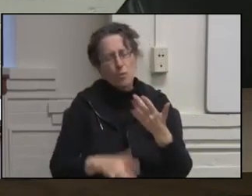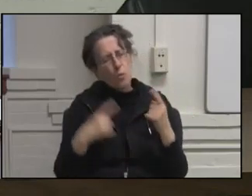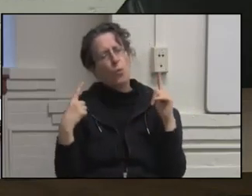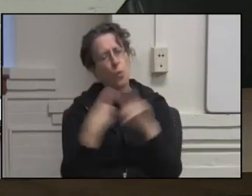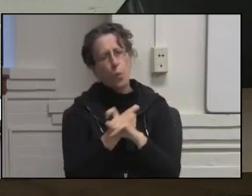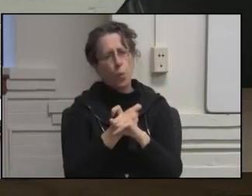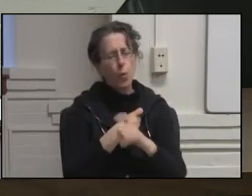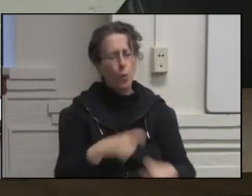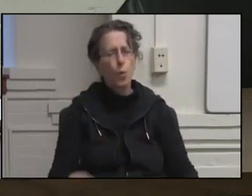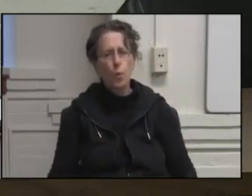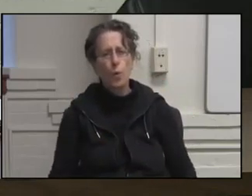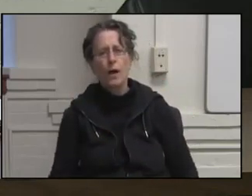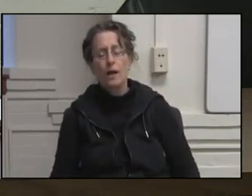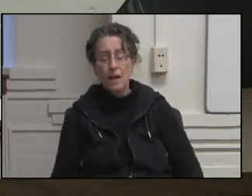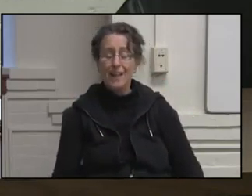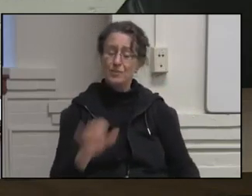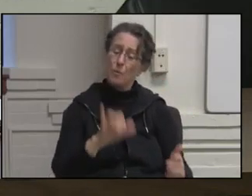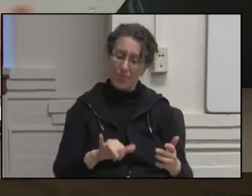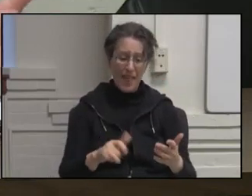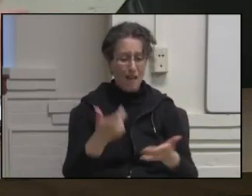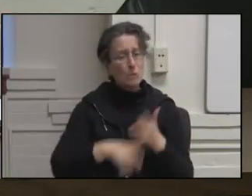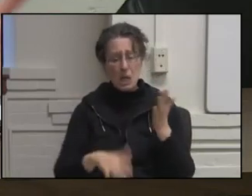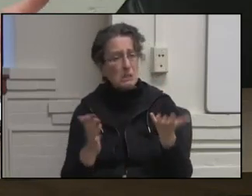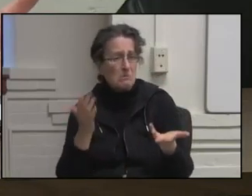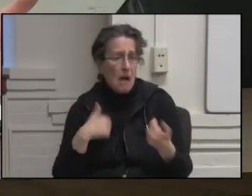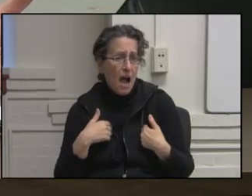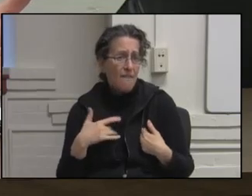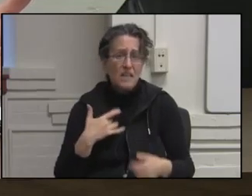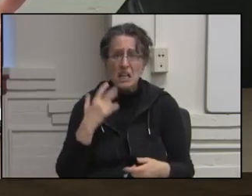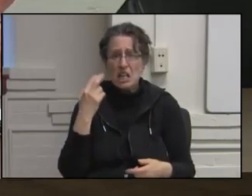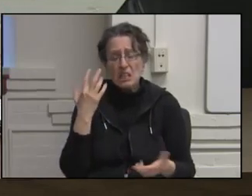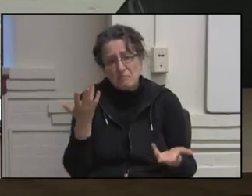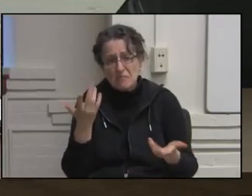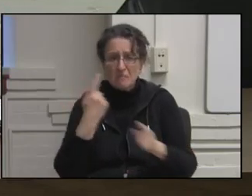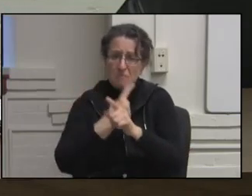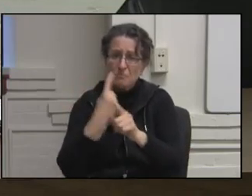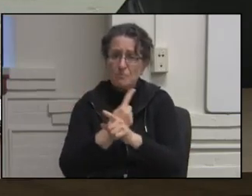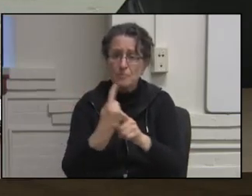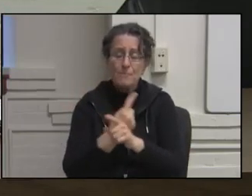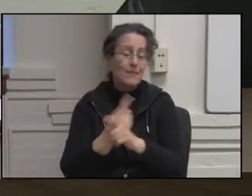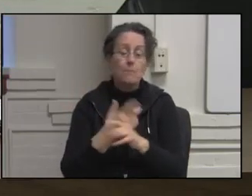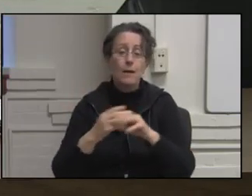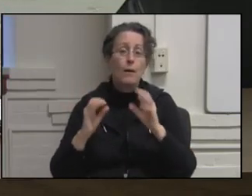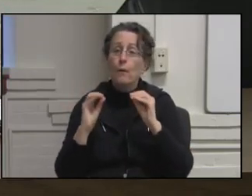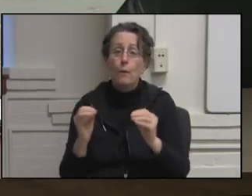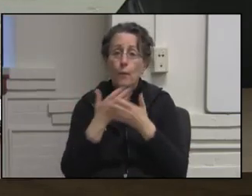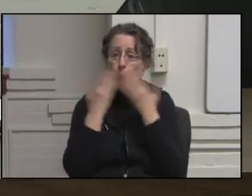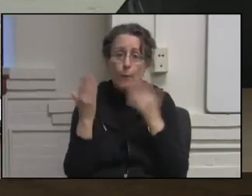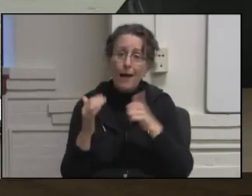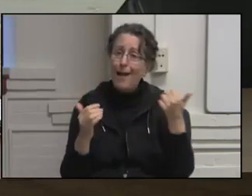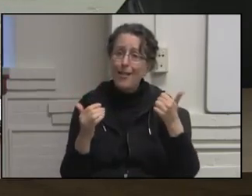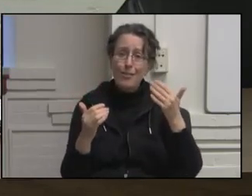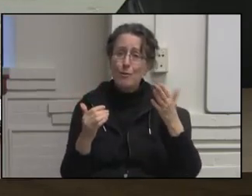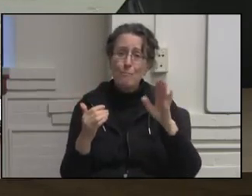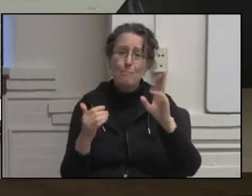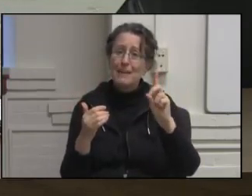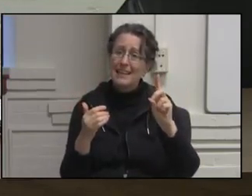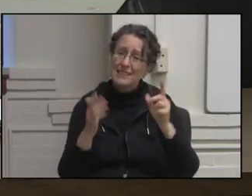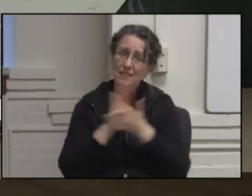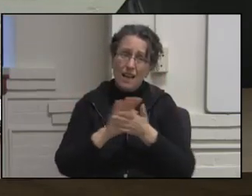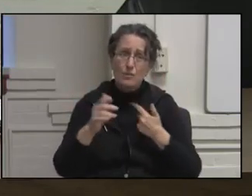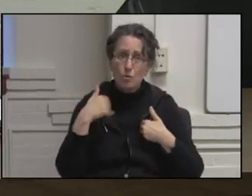comfortable with the number. And I guess we're not going to know because we didn't have other bids, which is unfortunate. You always like to see